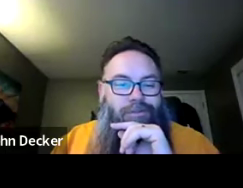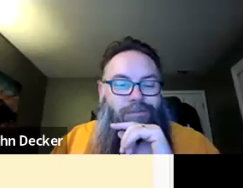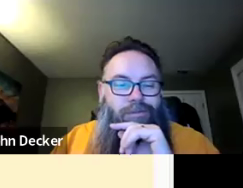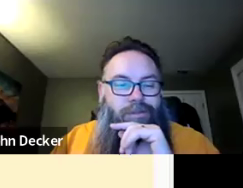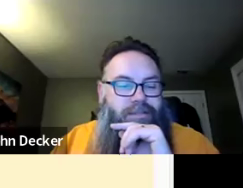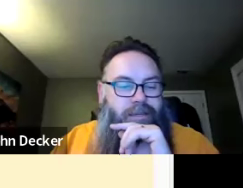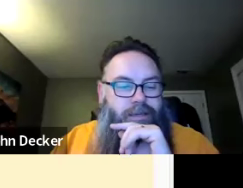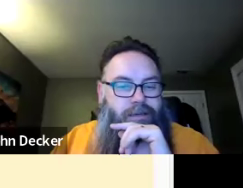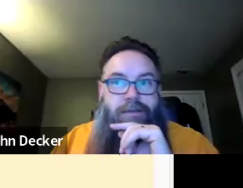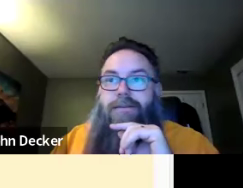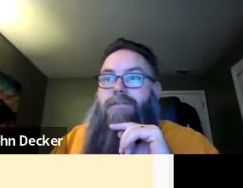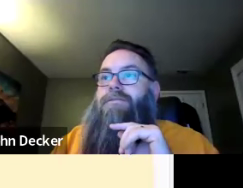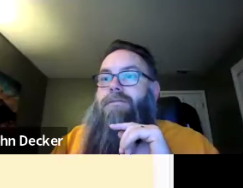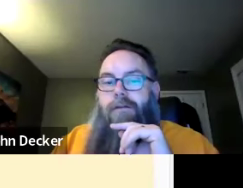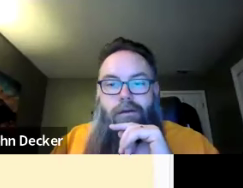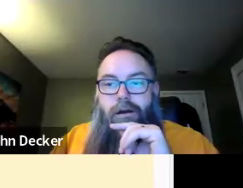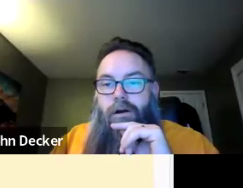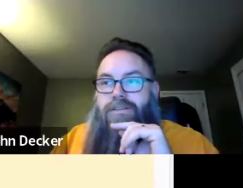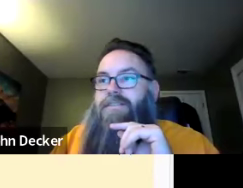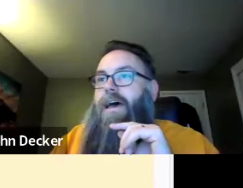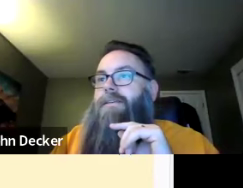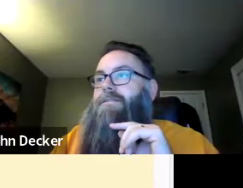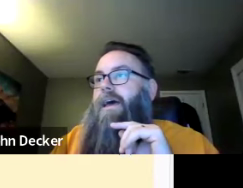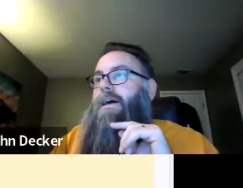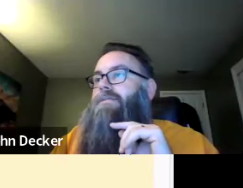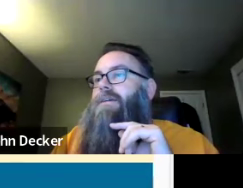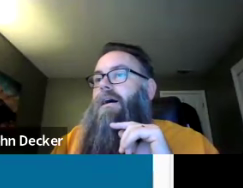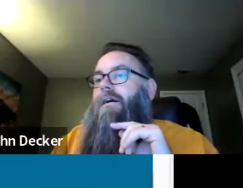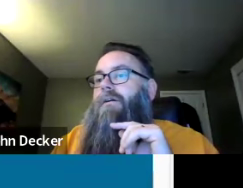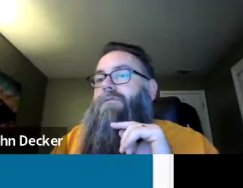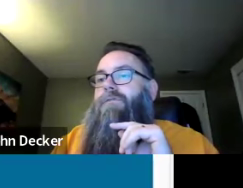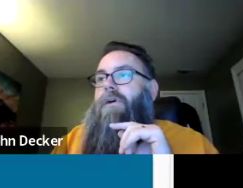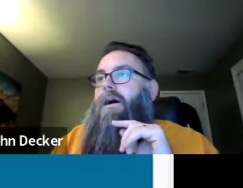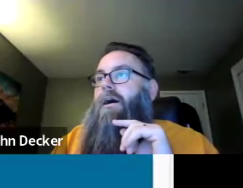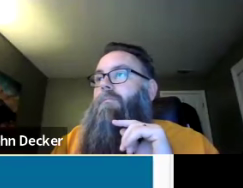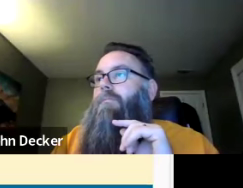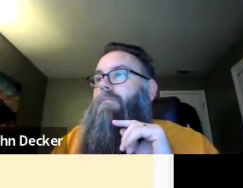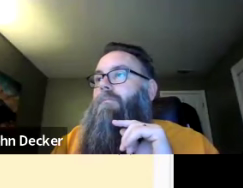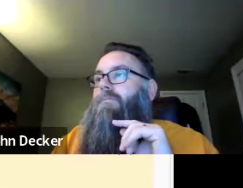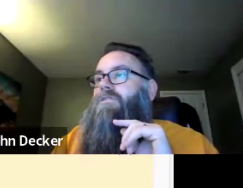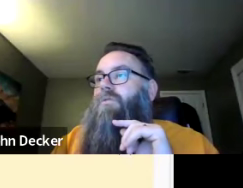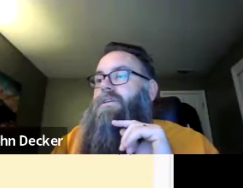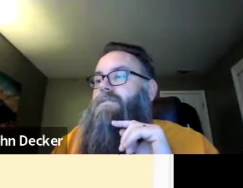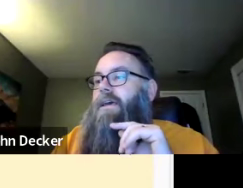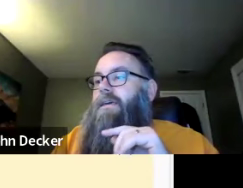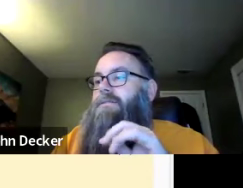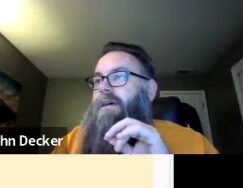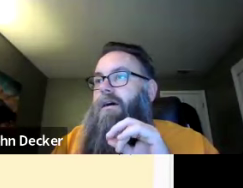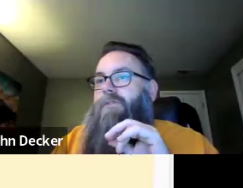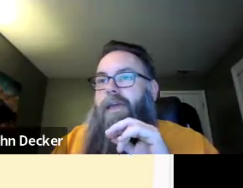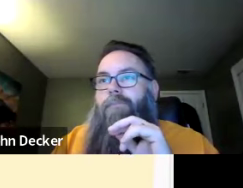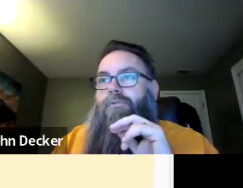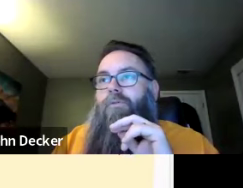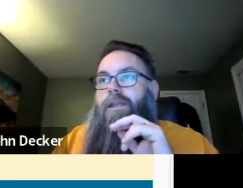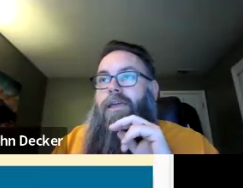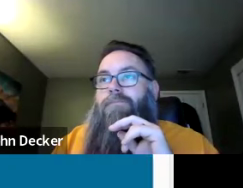So this is our status as of the 22nd